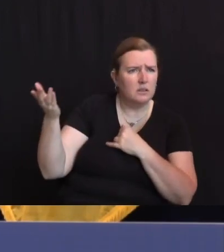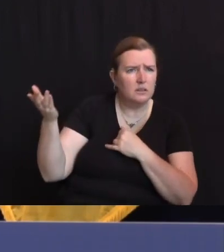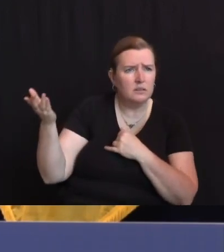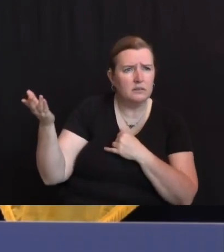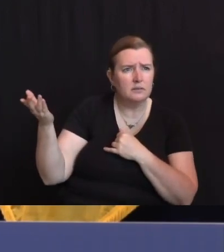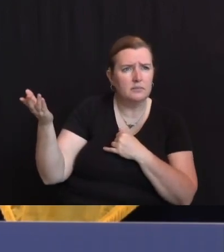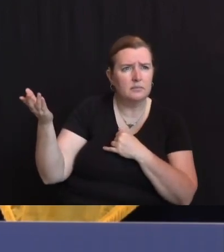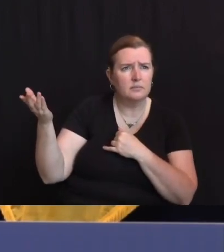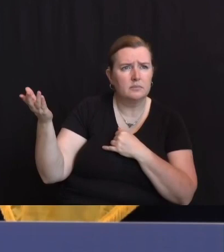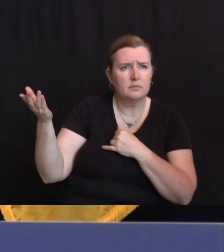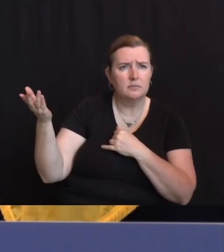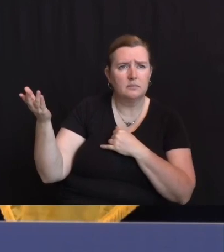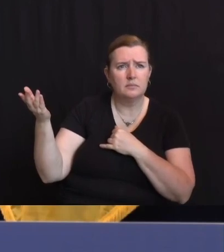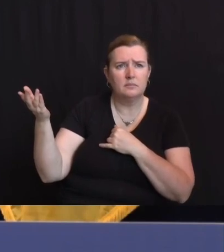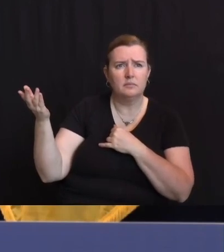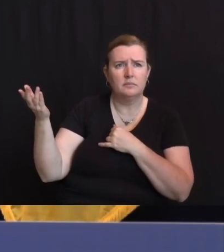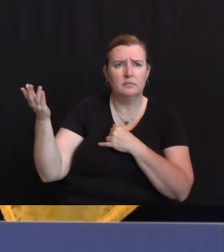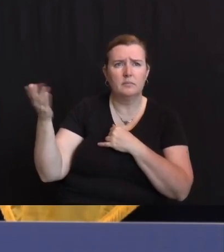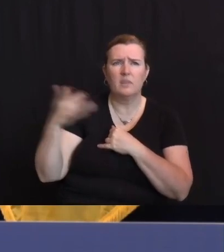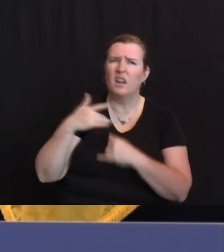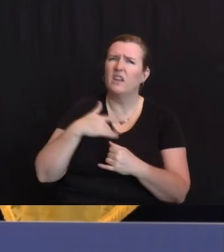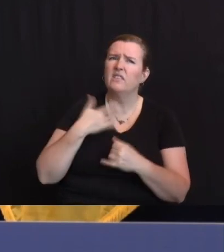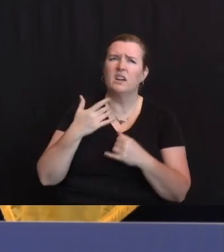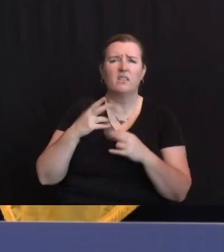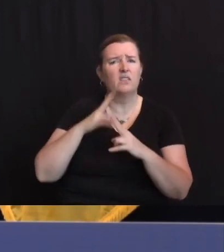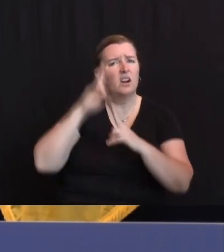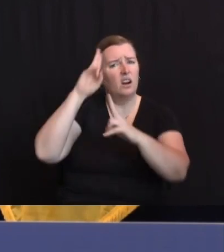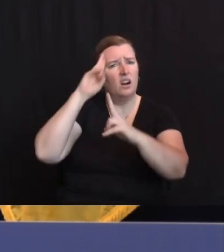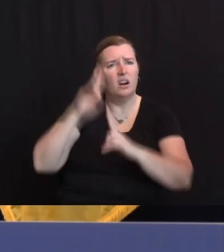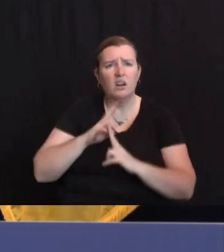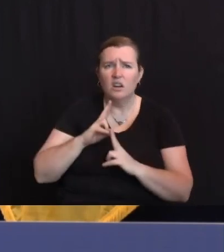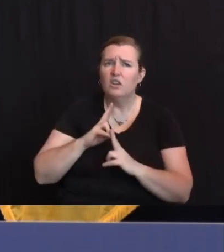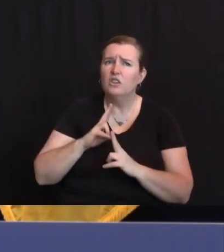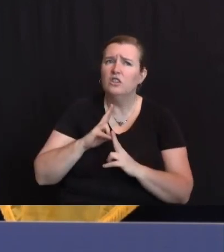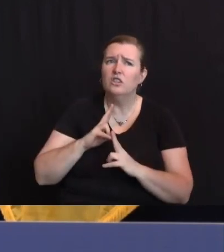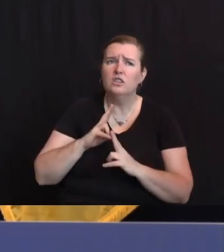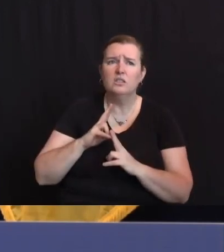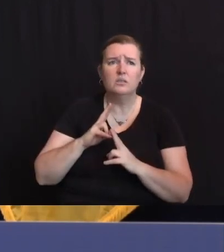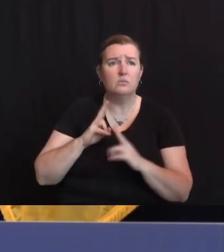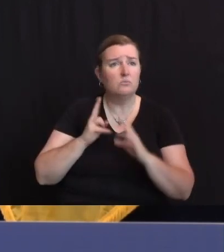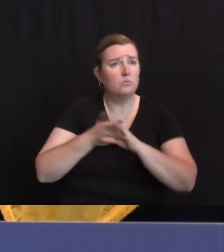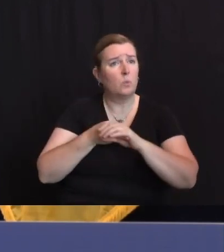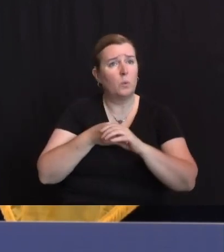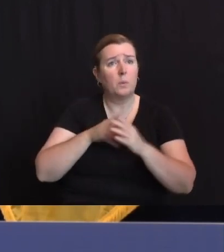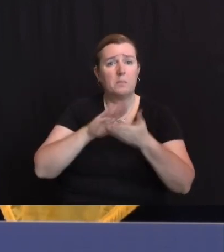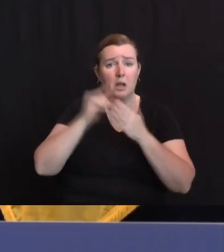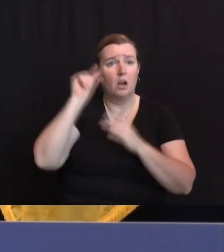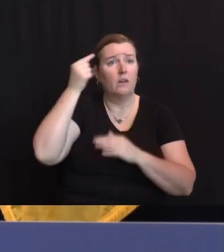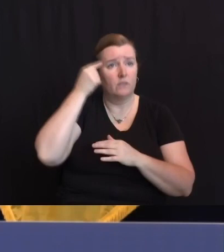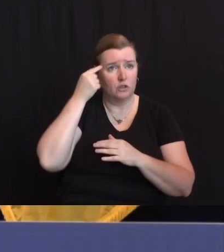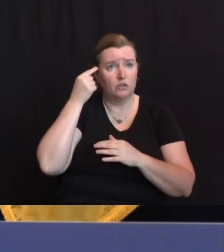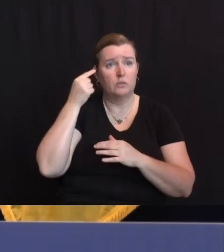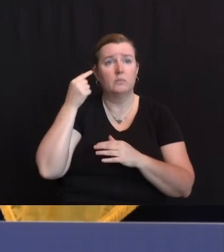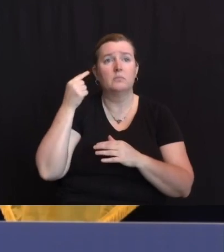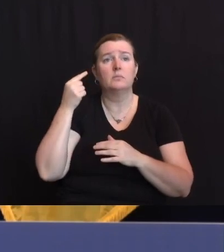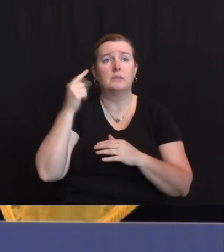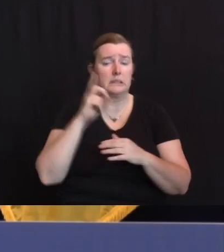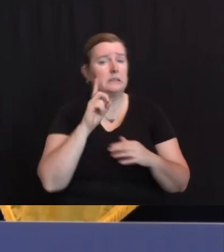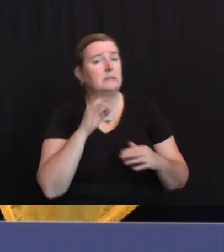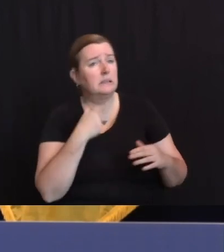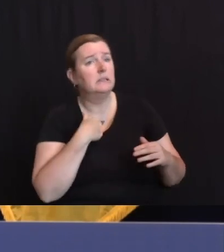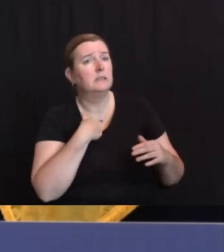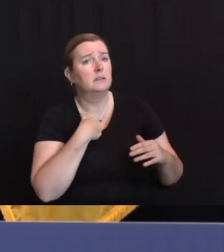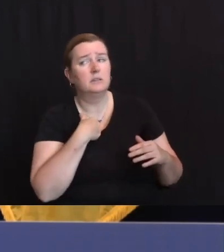Listen, I was honored in the first days of our administration to actually seat the